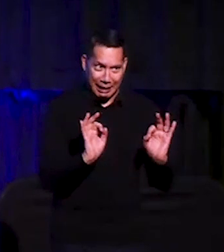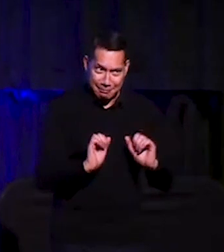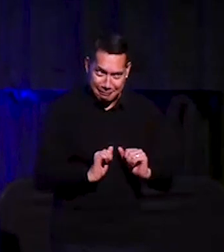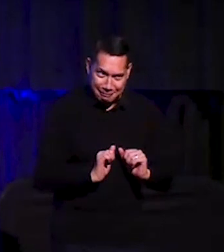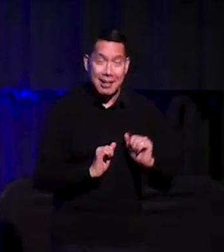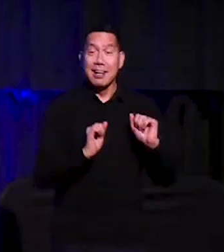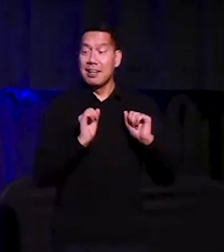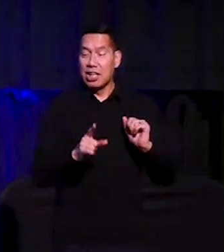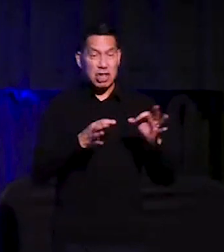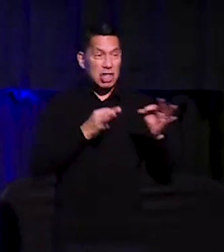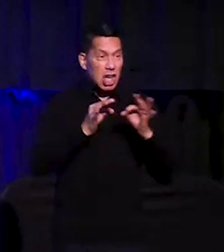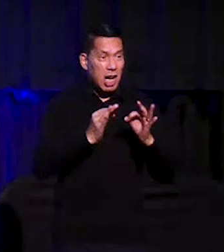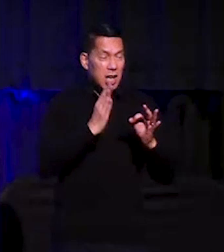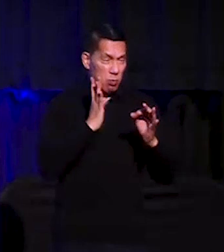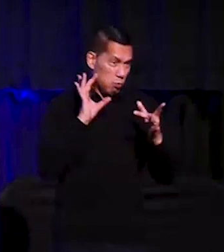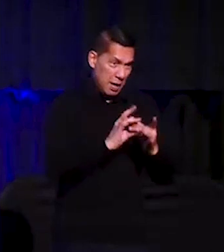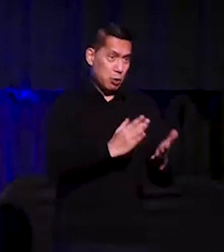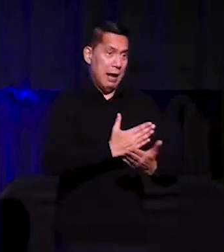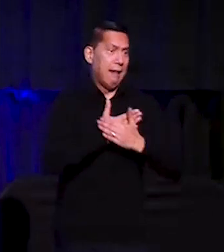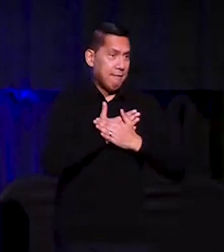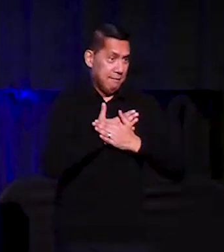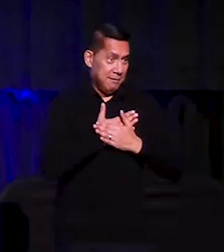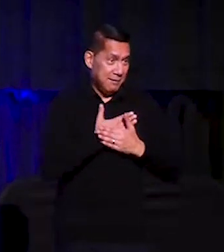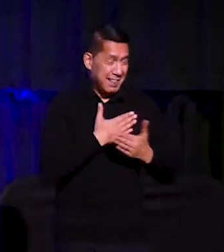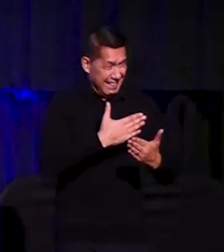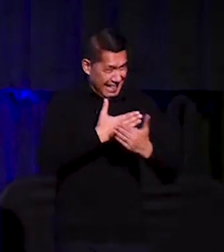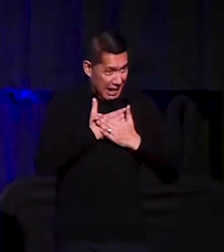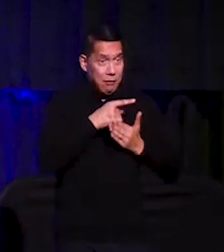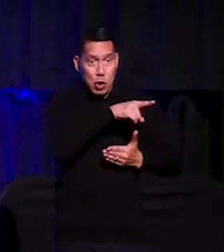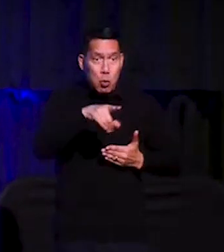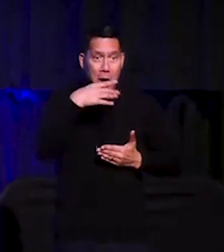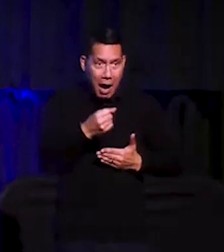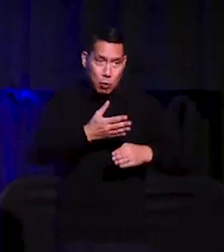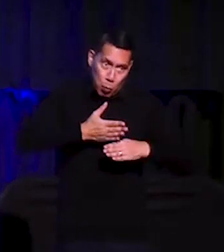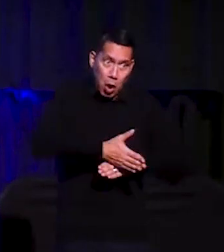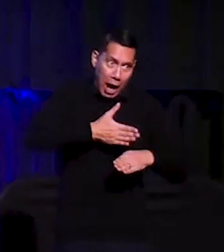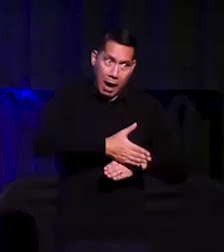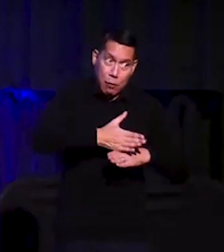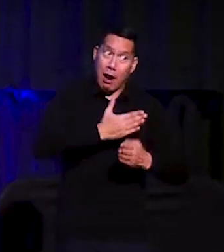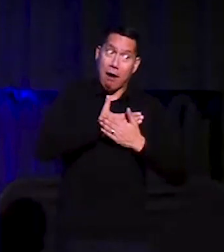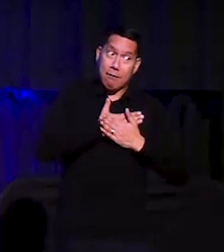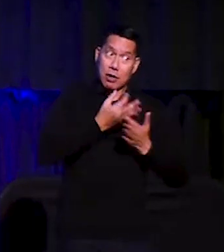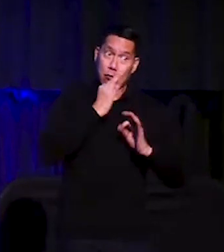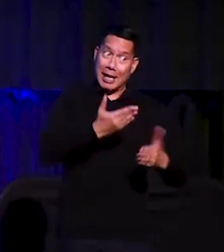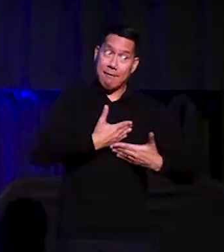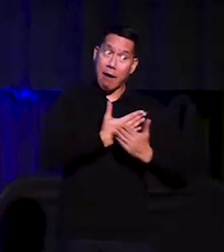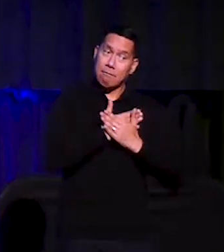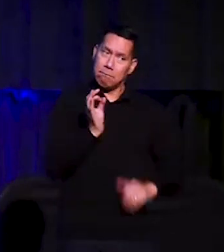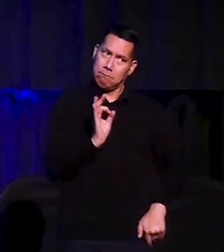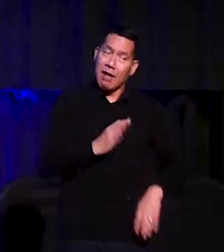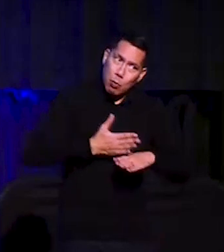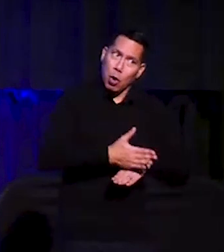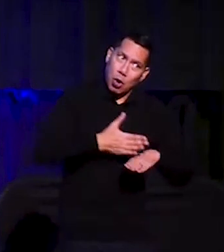Design is an act of love. But it's love that you have to work hard for. It doesn't come for free. You're going to work